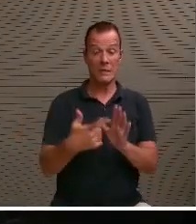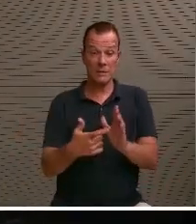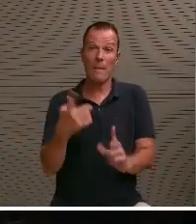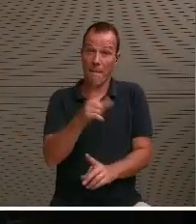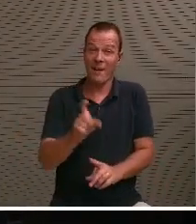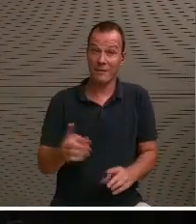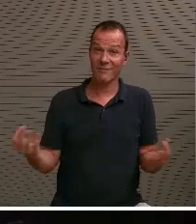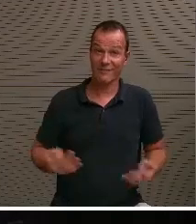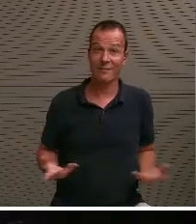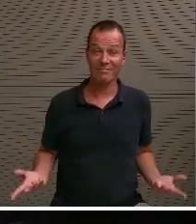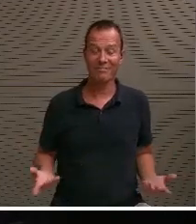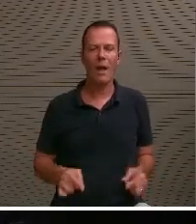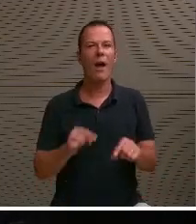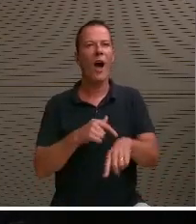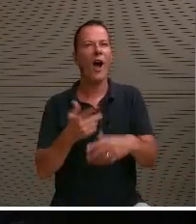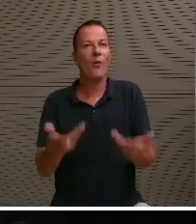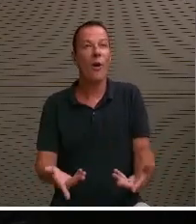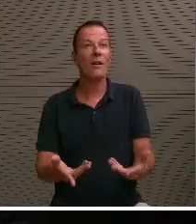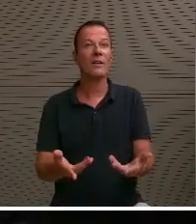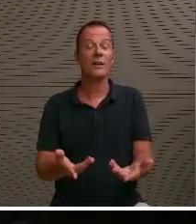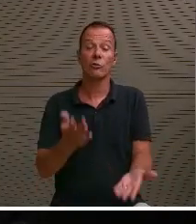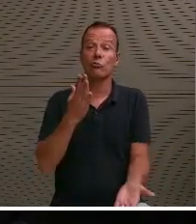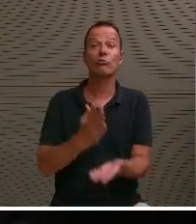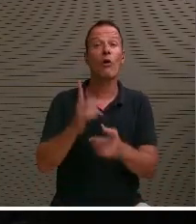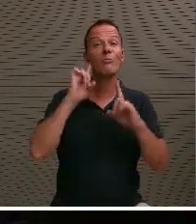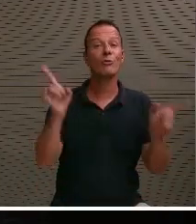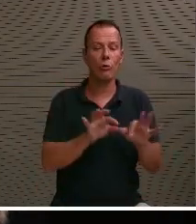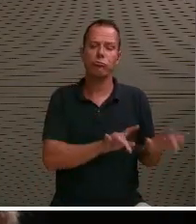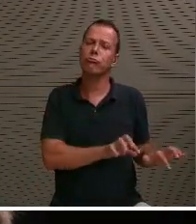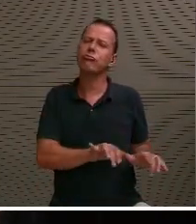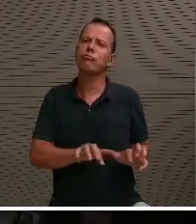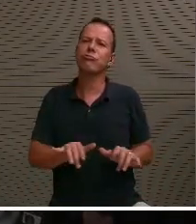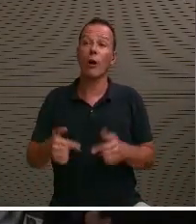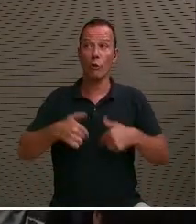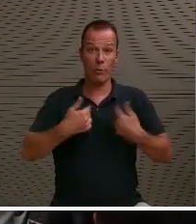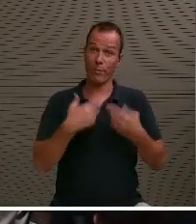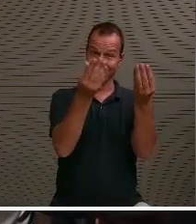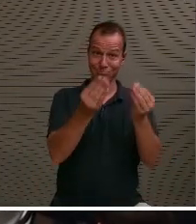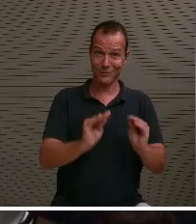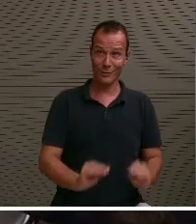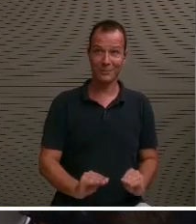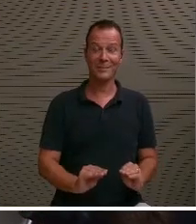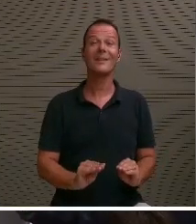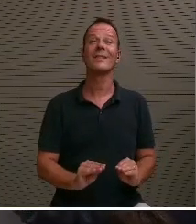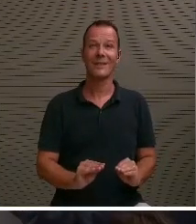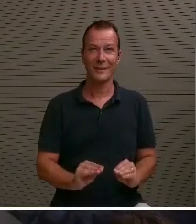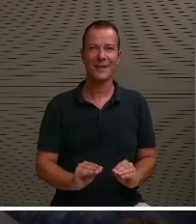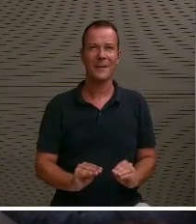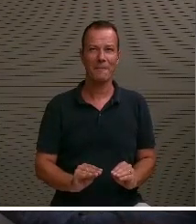Now I will play just one song that I wrote, and it was